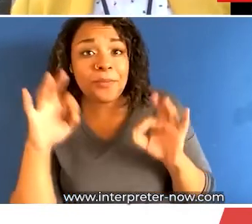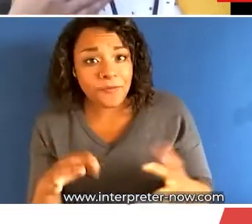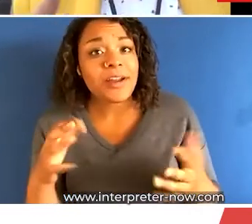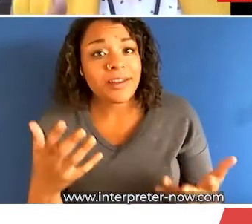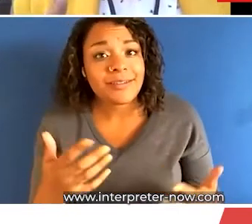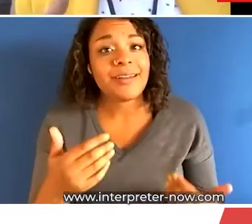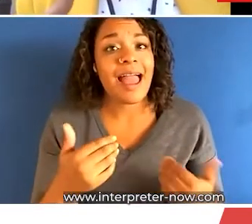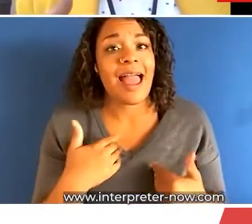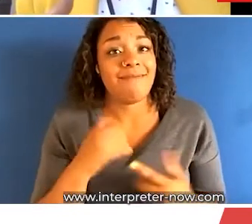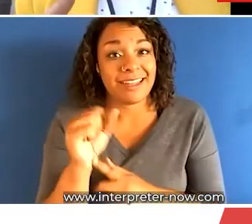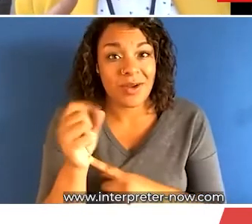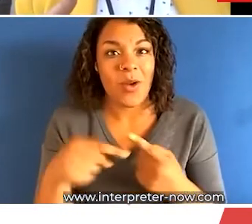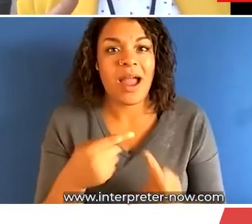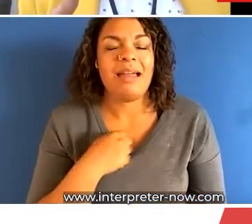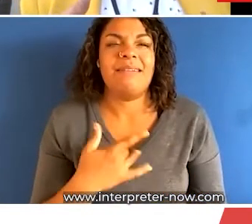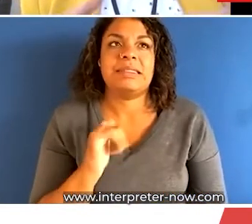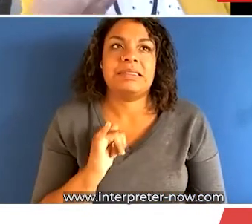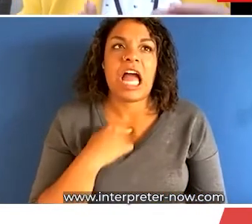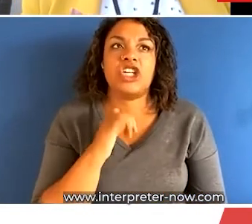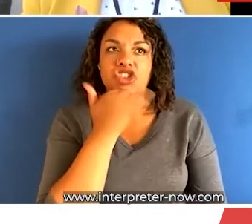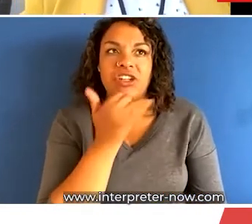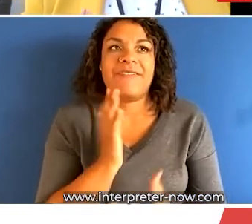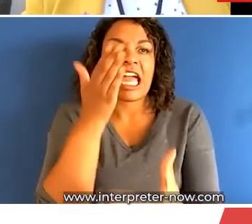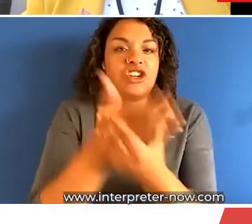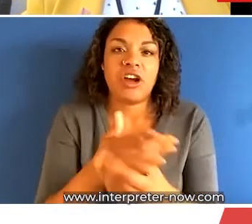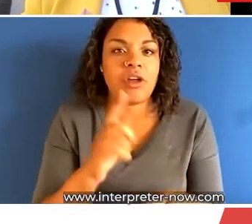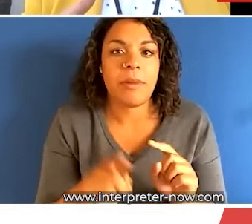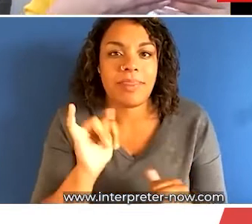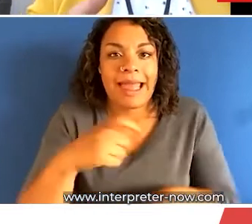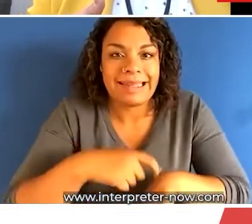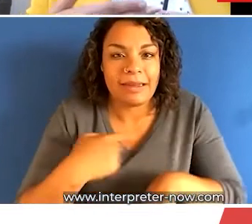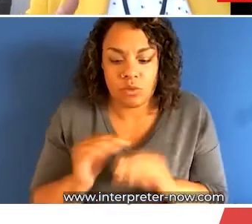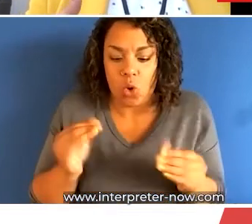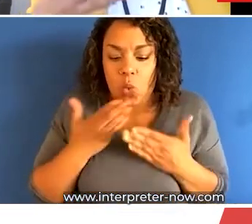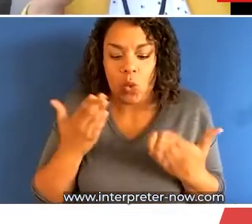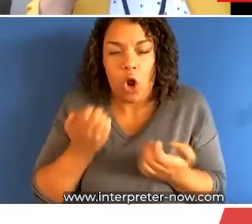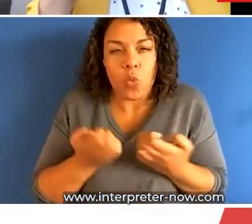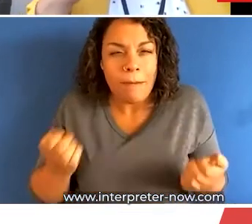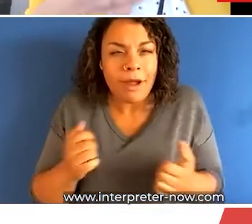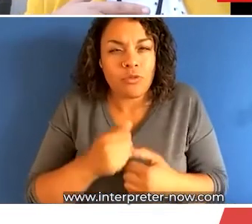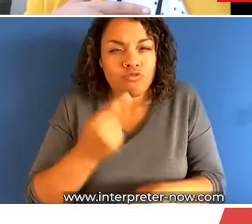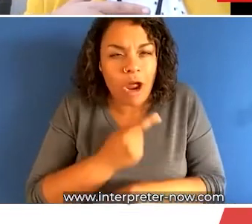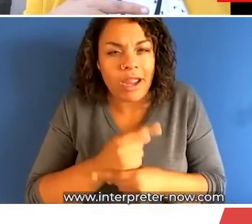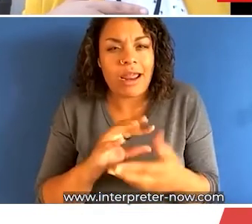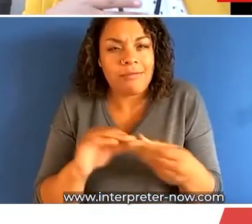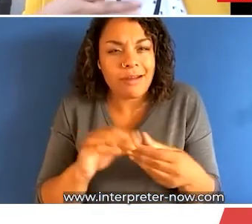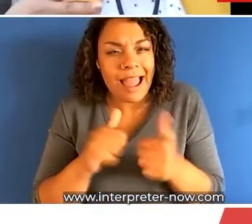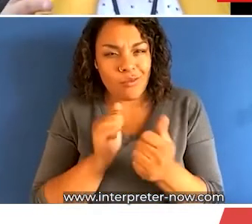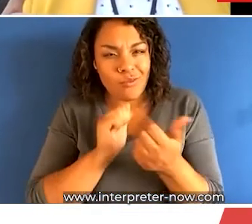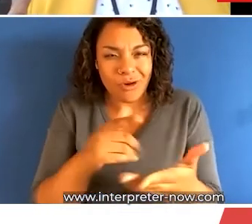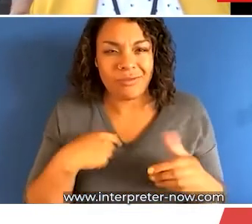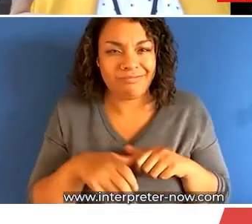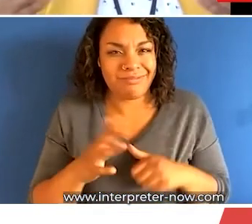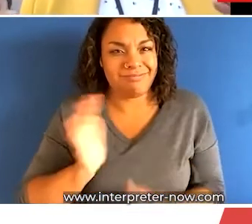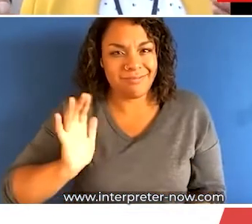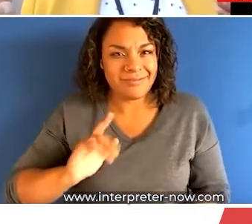instances where I felt like I could have interjected, but I wasn't equipped at the time with the right words and the right things. But I almost think like something